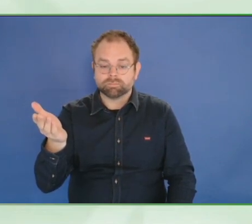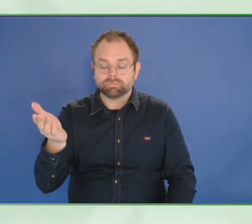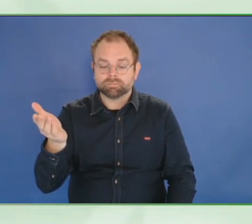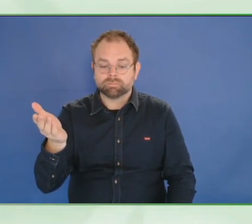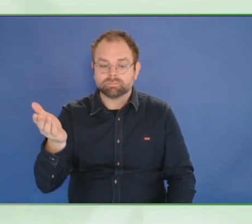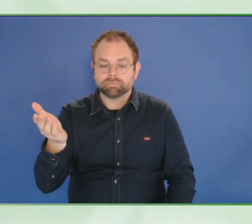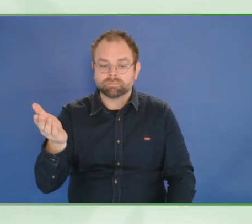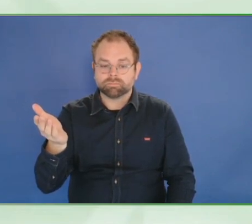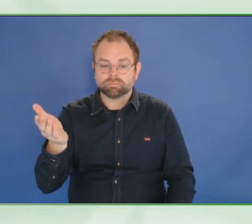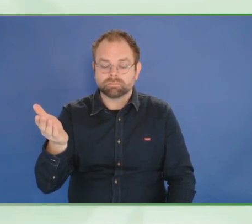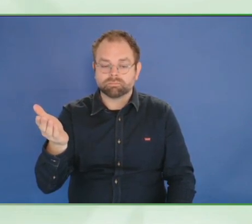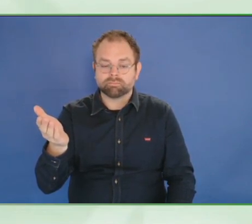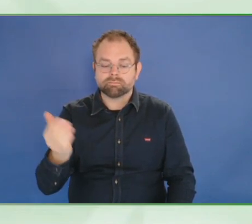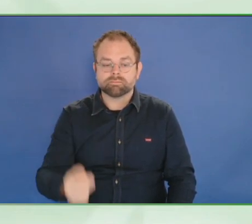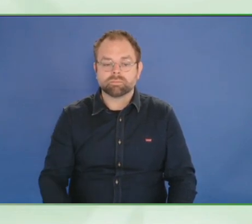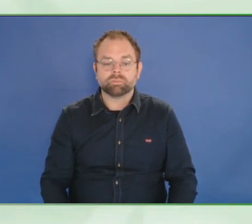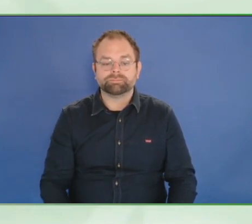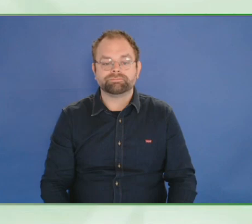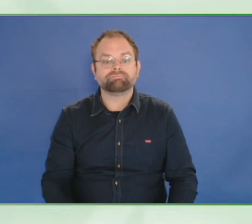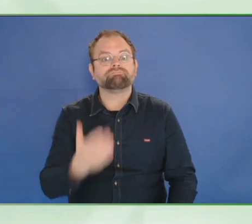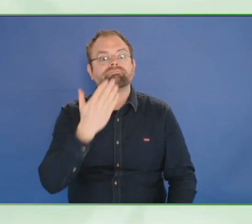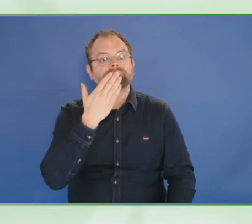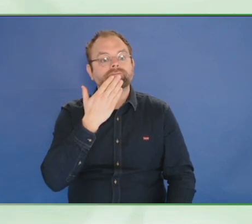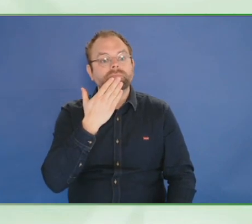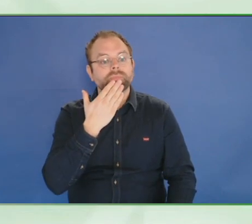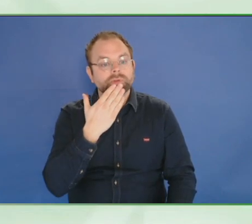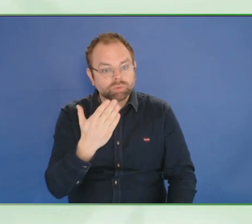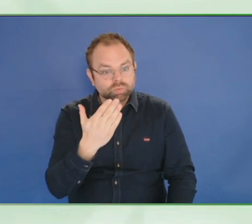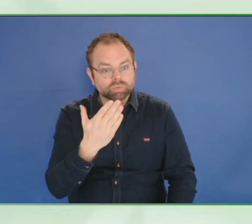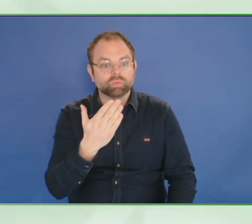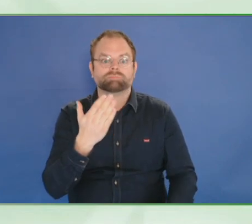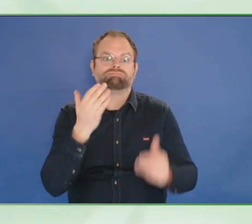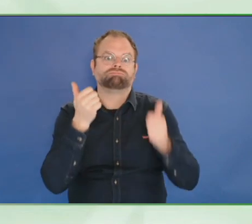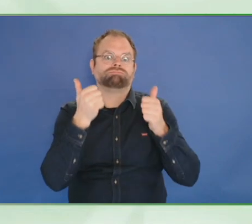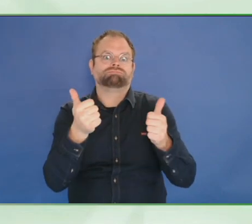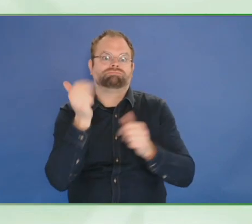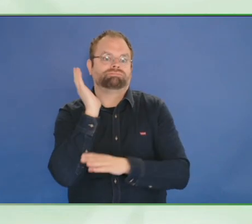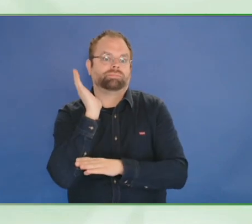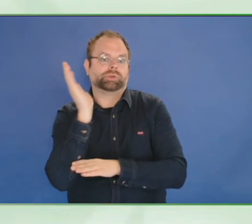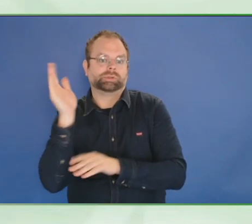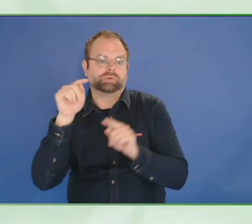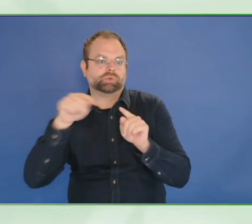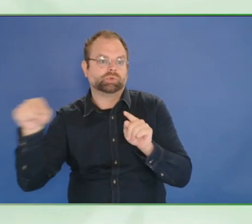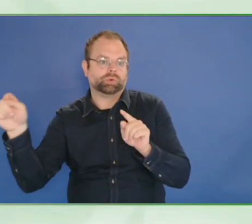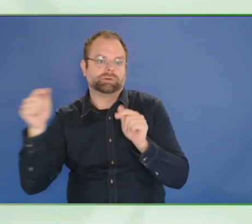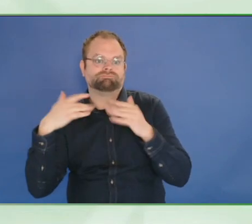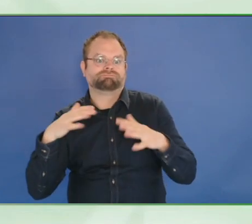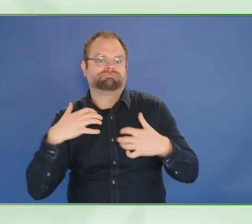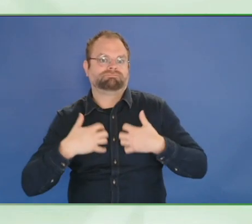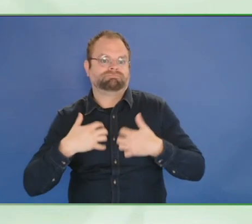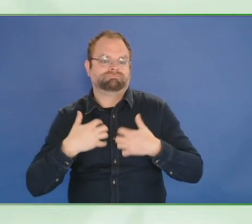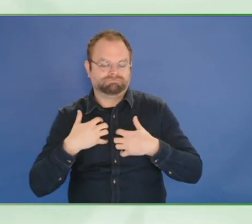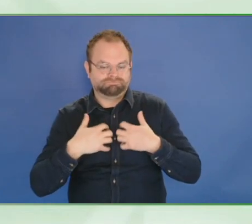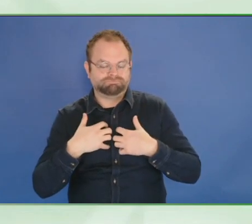Thank you so much. It was great presentation from all of you. I was wondering if the education system and